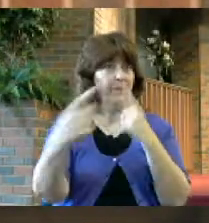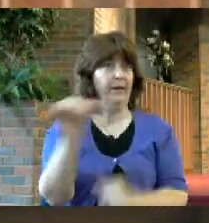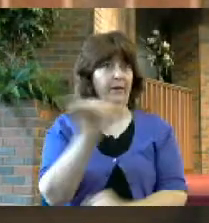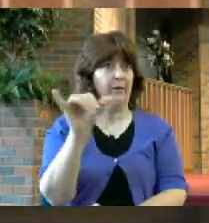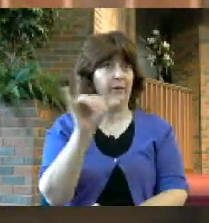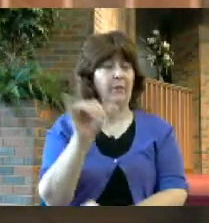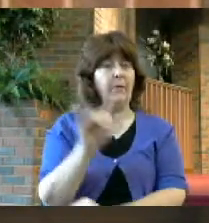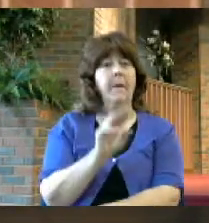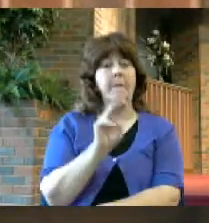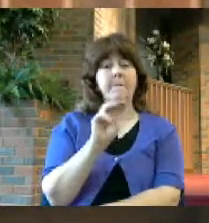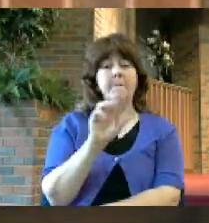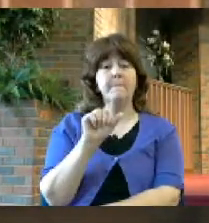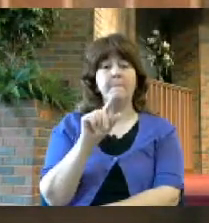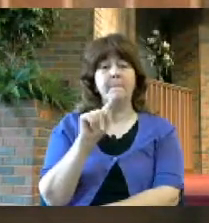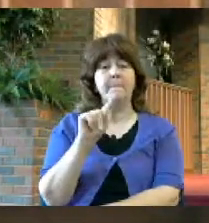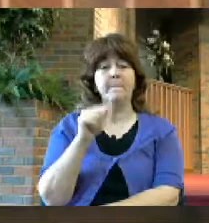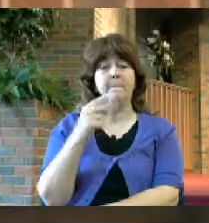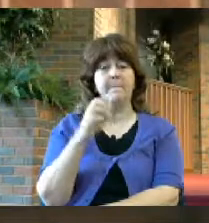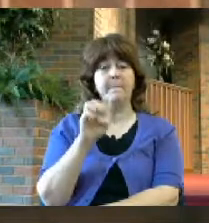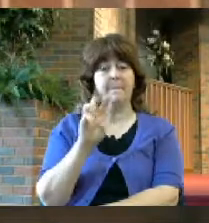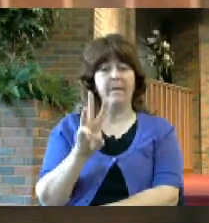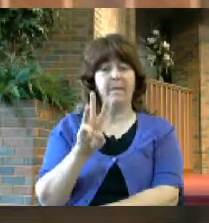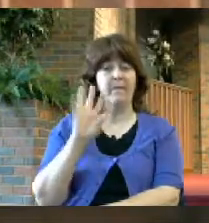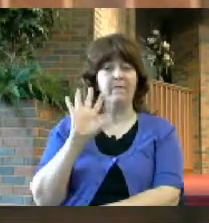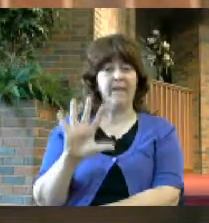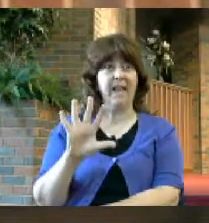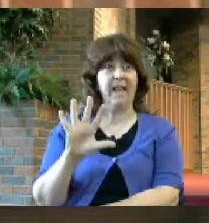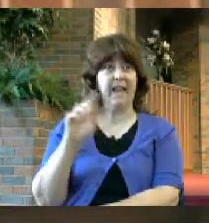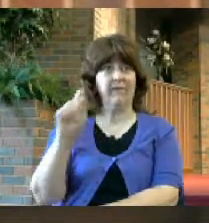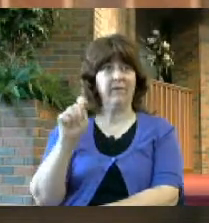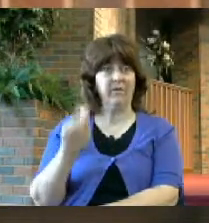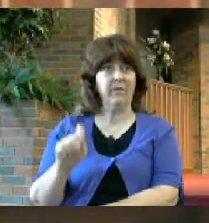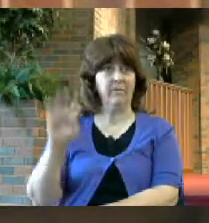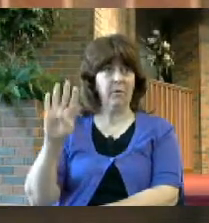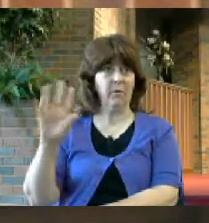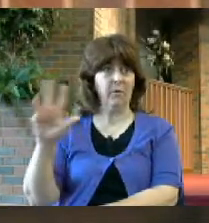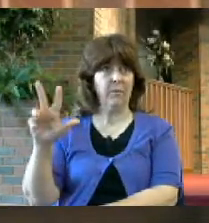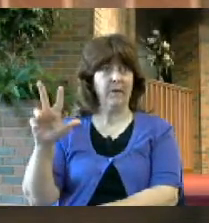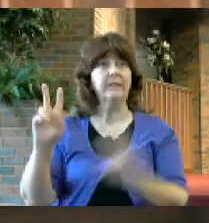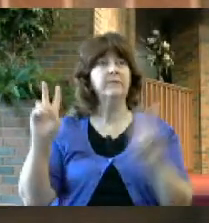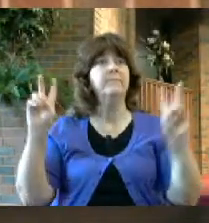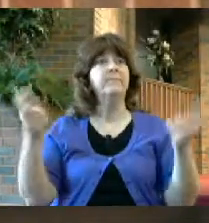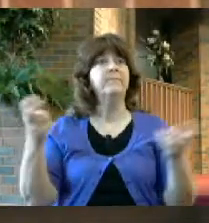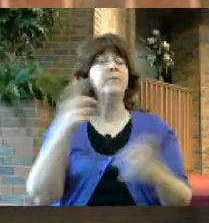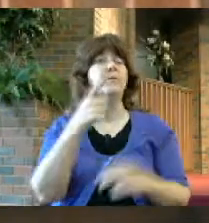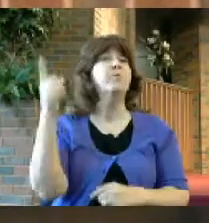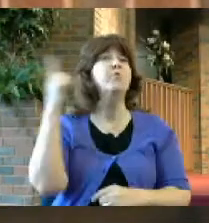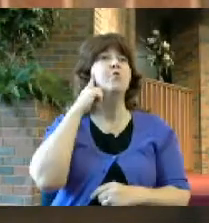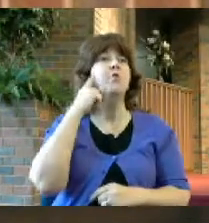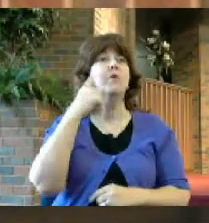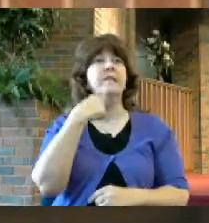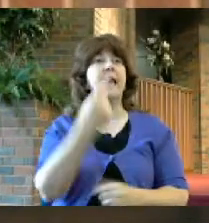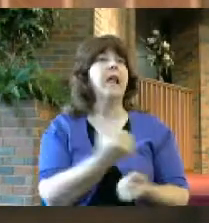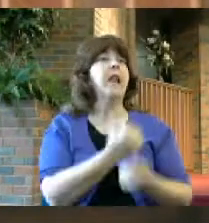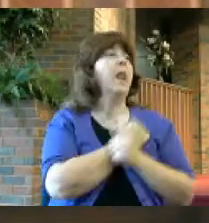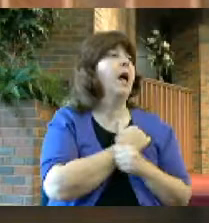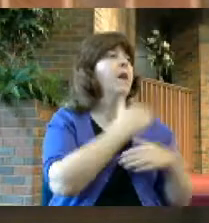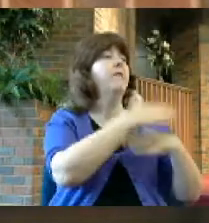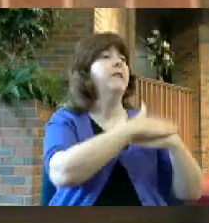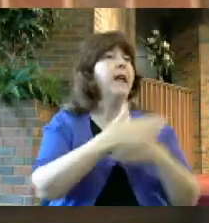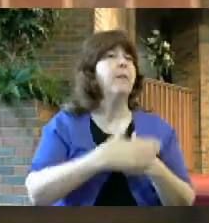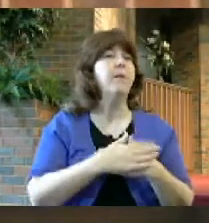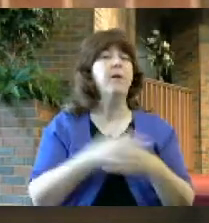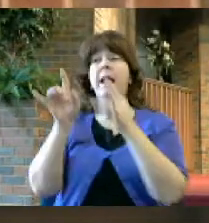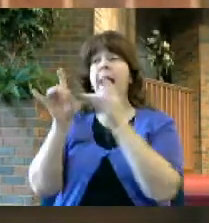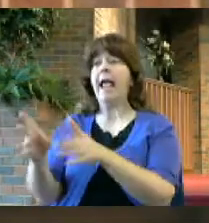have heard that it was said, you shall love your neighbor and hate your enemy. But I say to you,